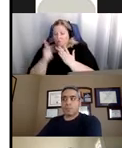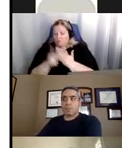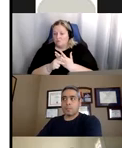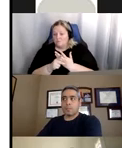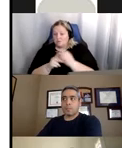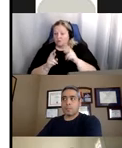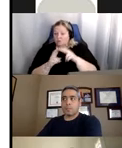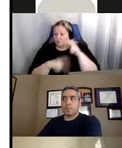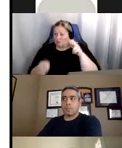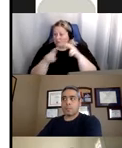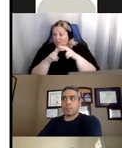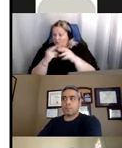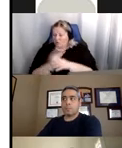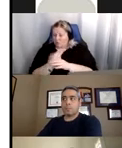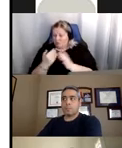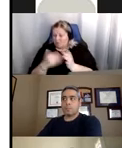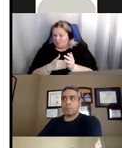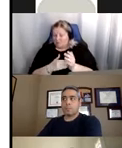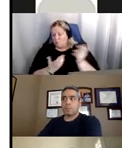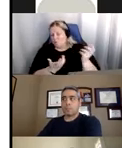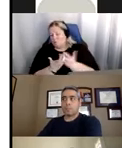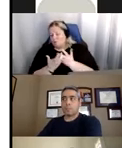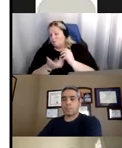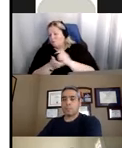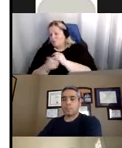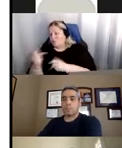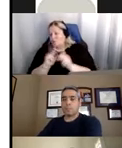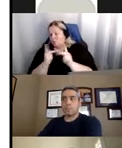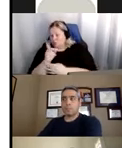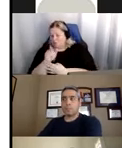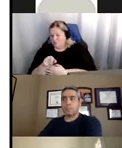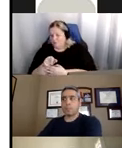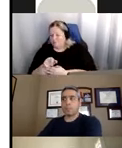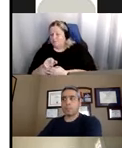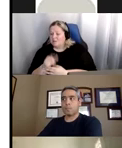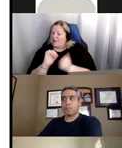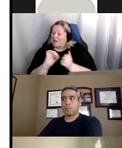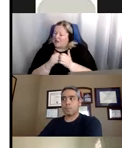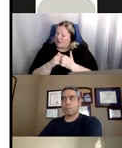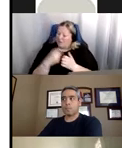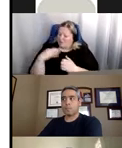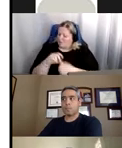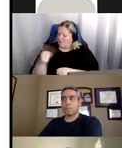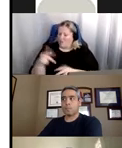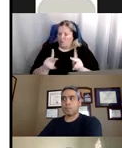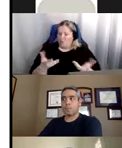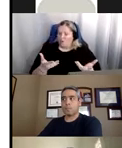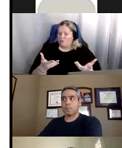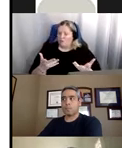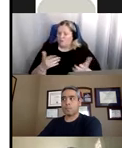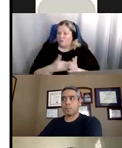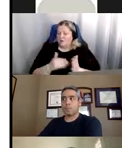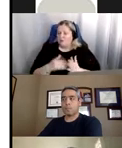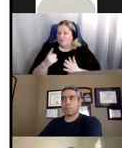reuse programs, and we partner with a couple of people to do this. And how this benefits others is that you can often get something